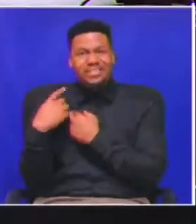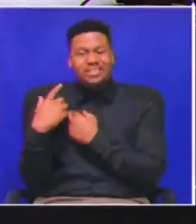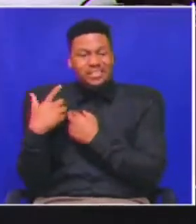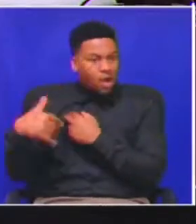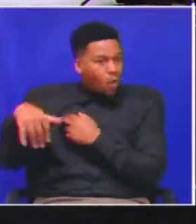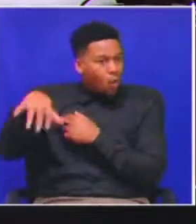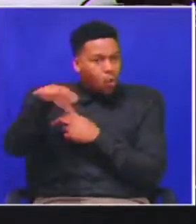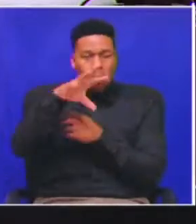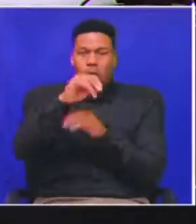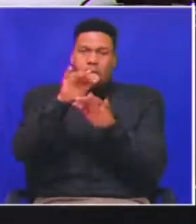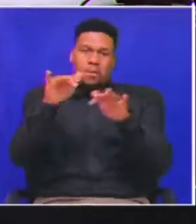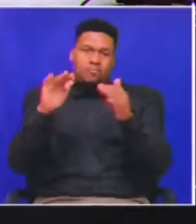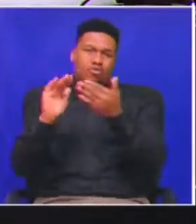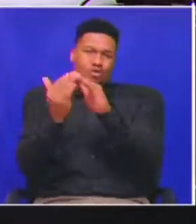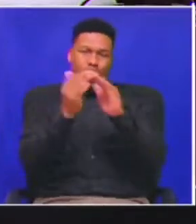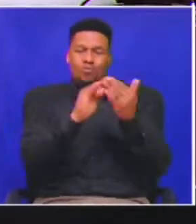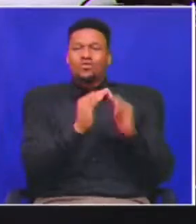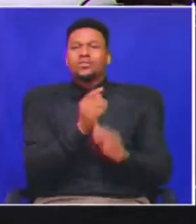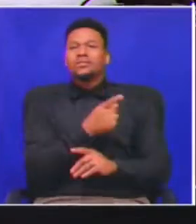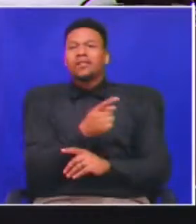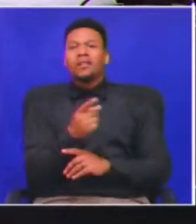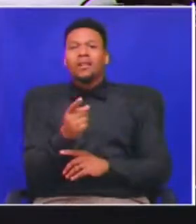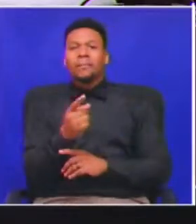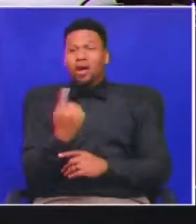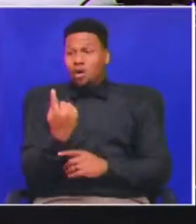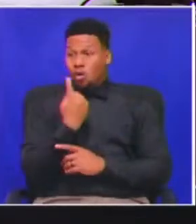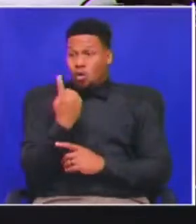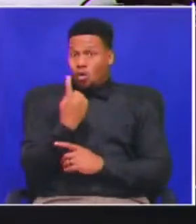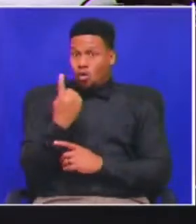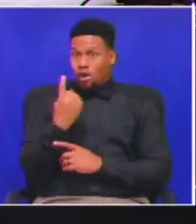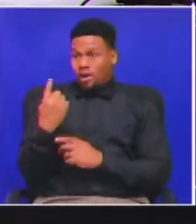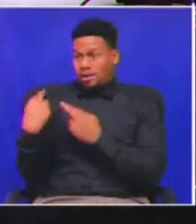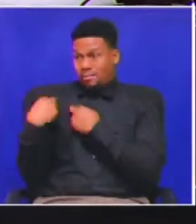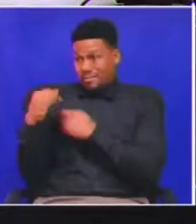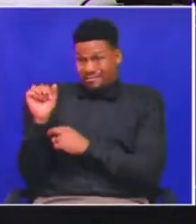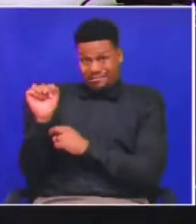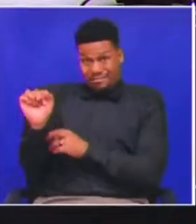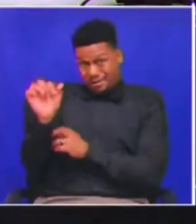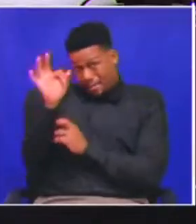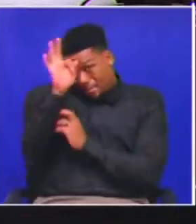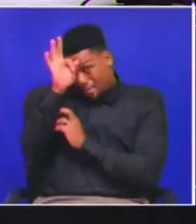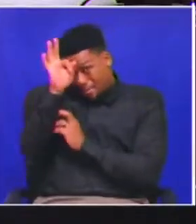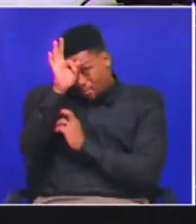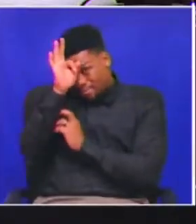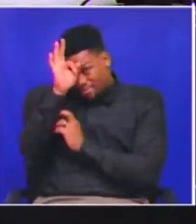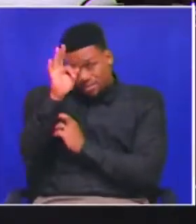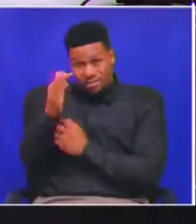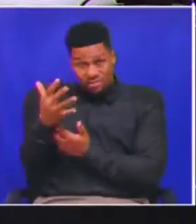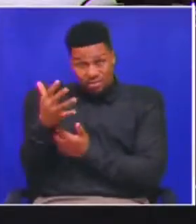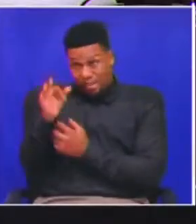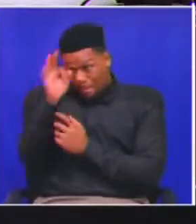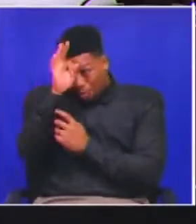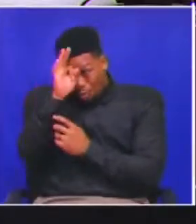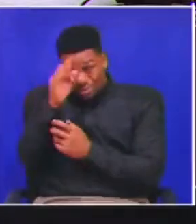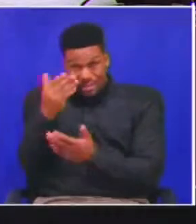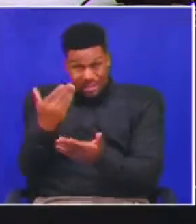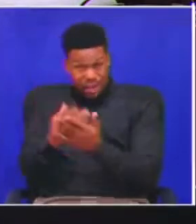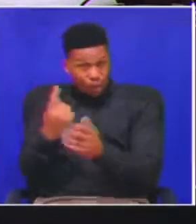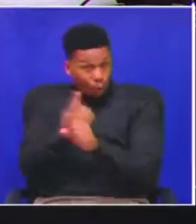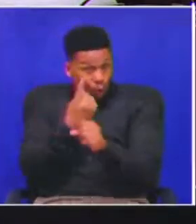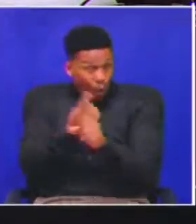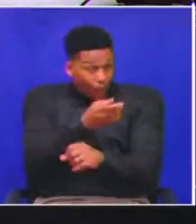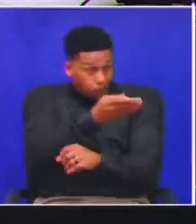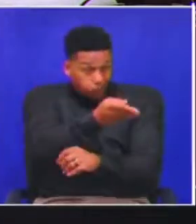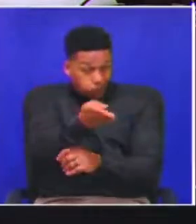police will never be able to be everywhere at the same time. Sometimes we expect the